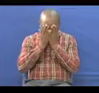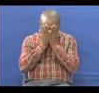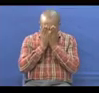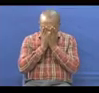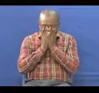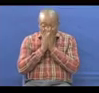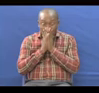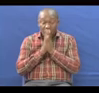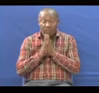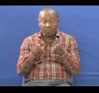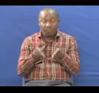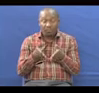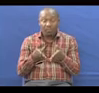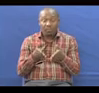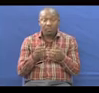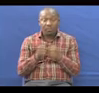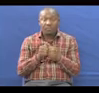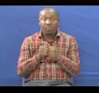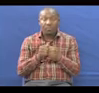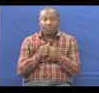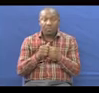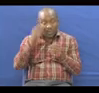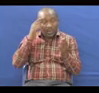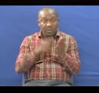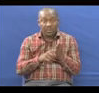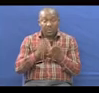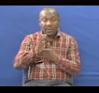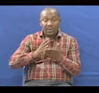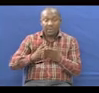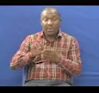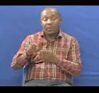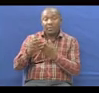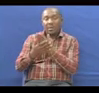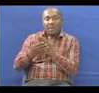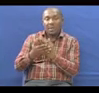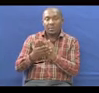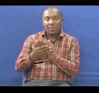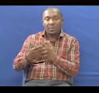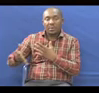Here, it means that some of the countries, they have attained high levels of